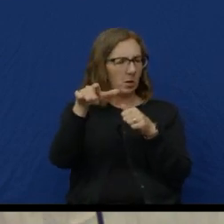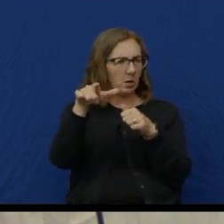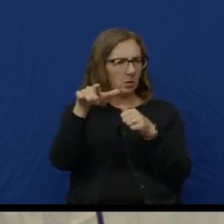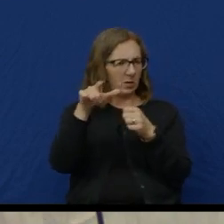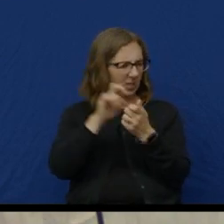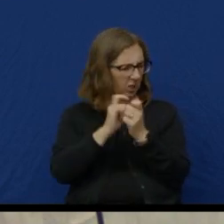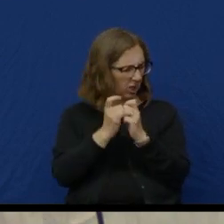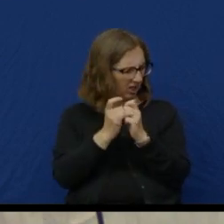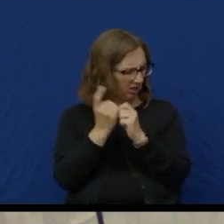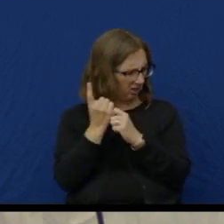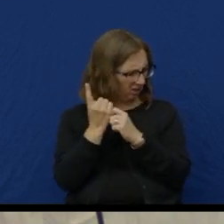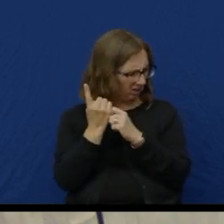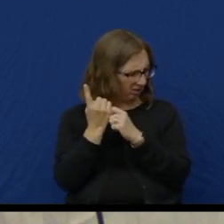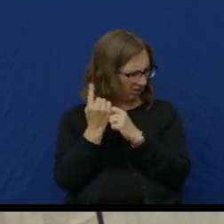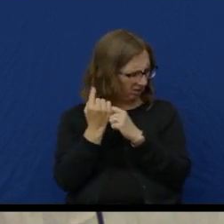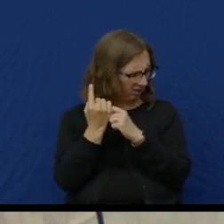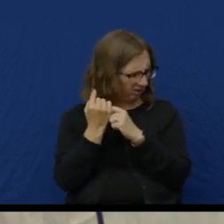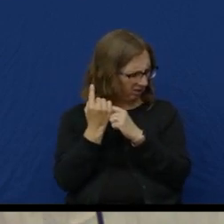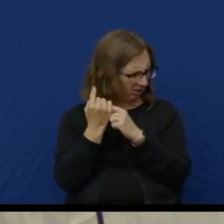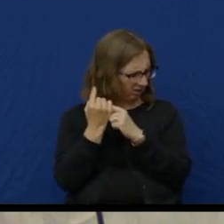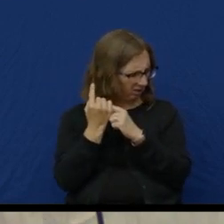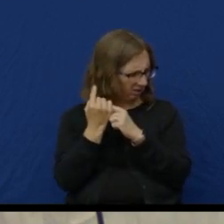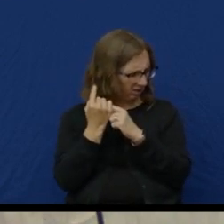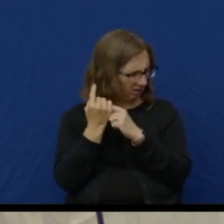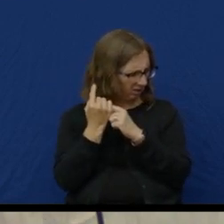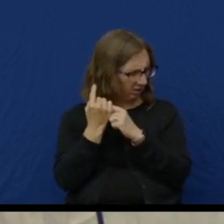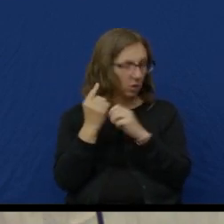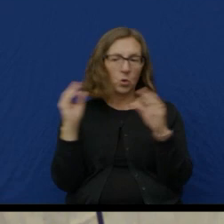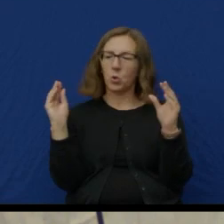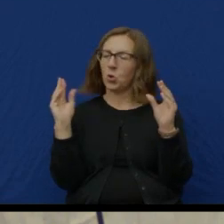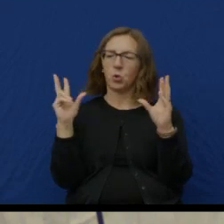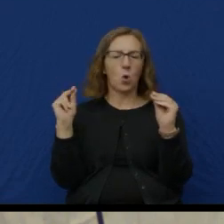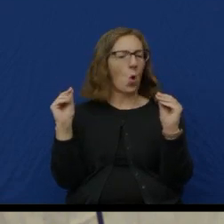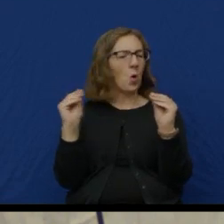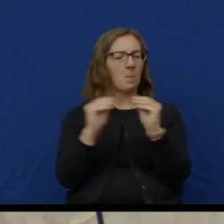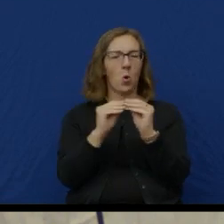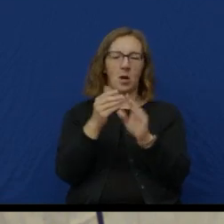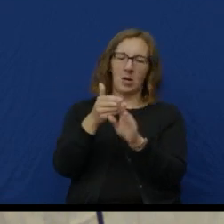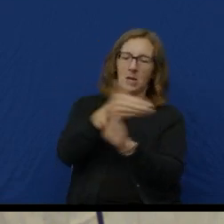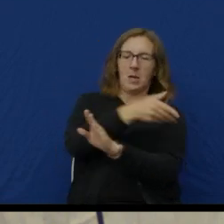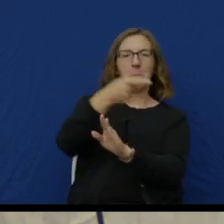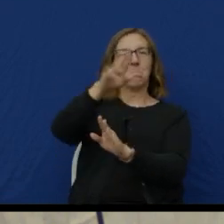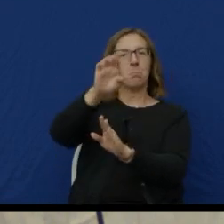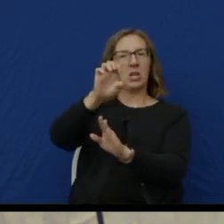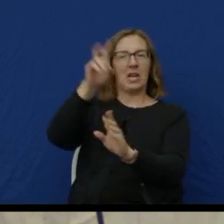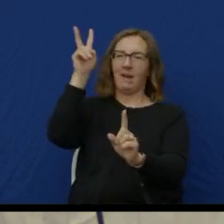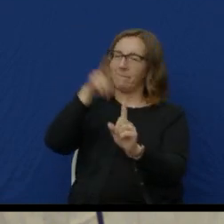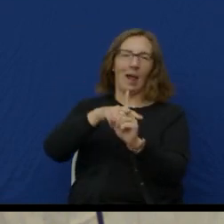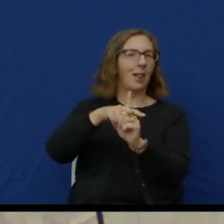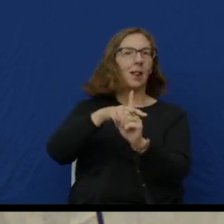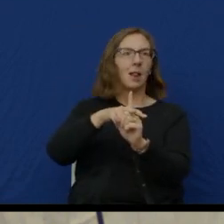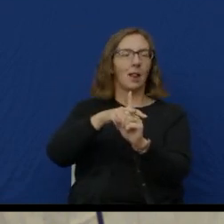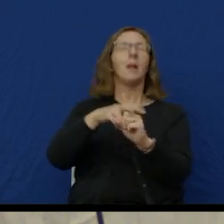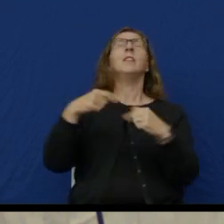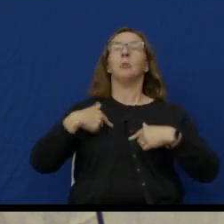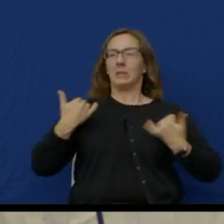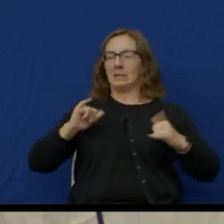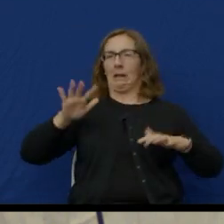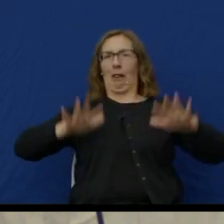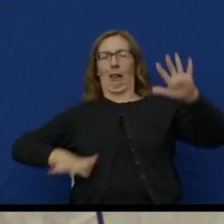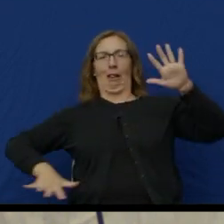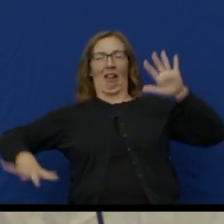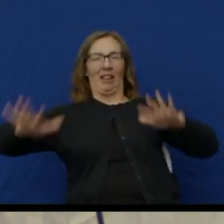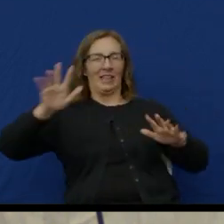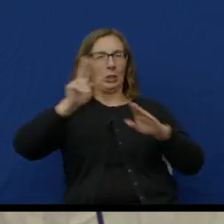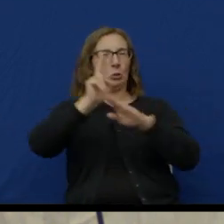ago that there's no longer pre-filing of bills. So this is still something we're all getting used to. So